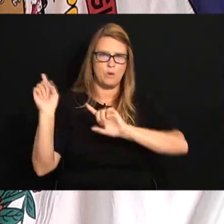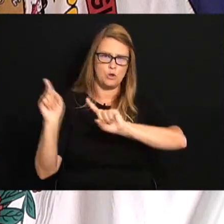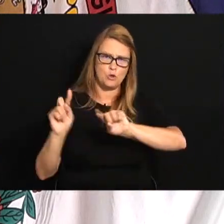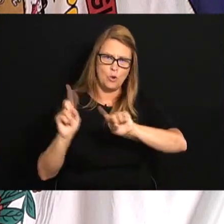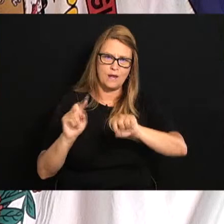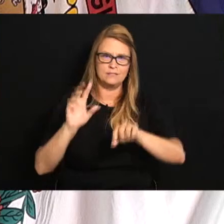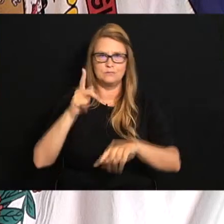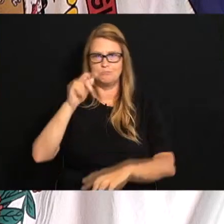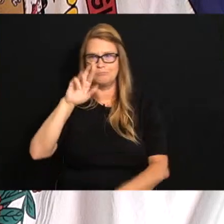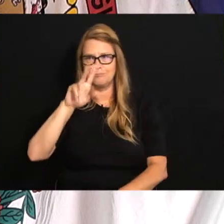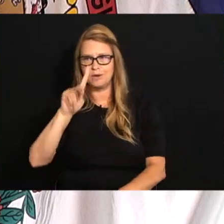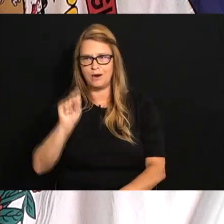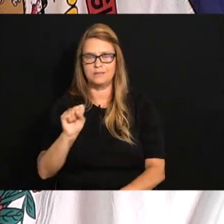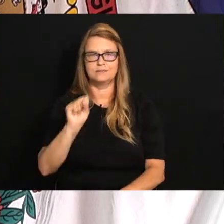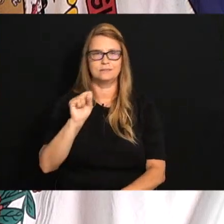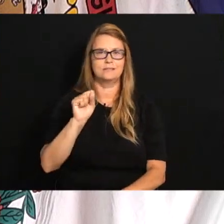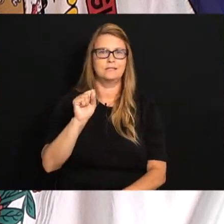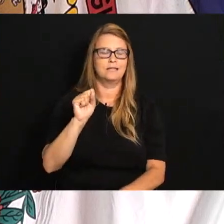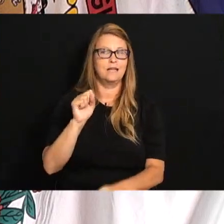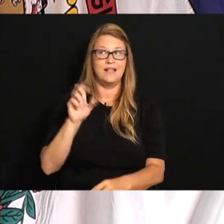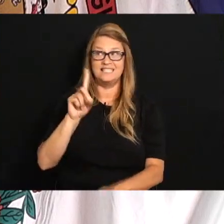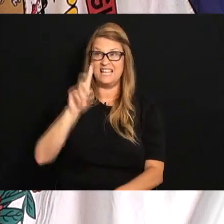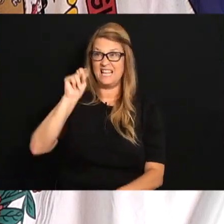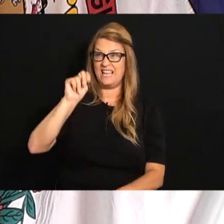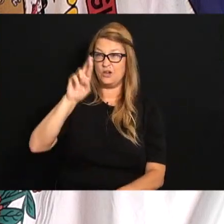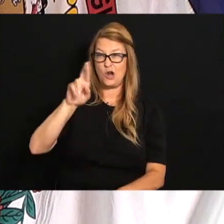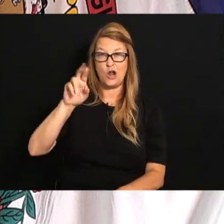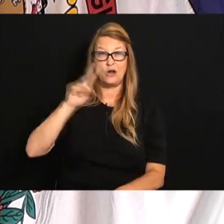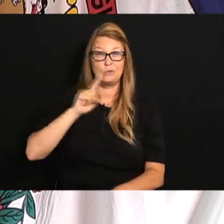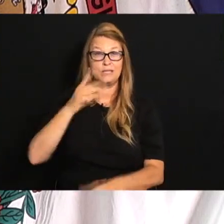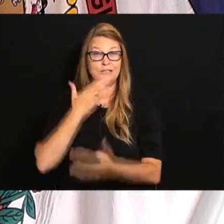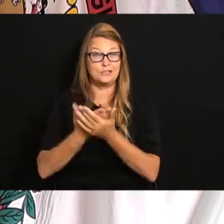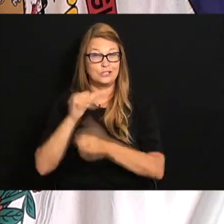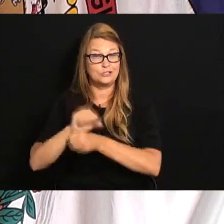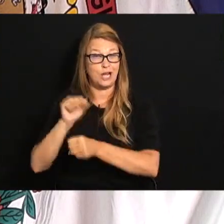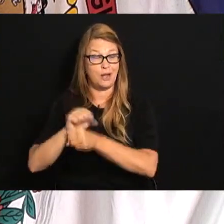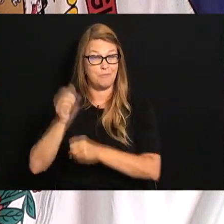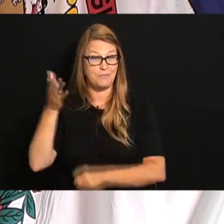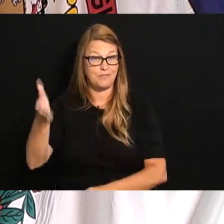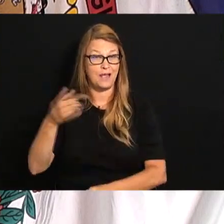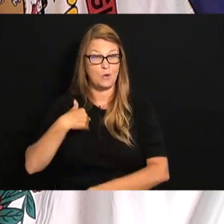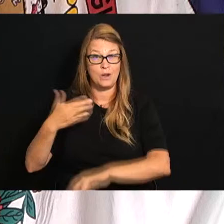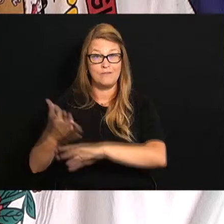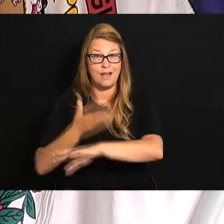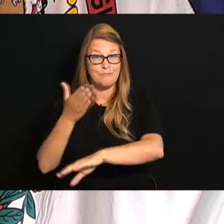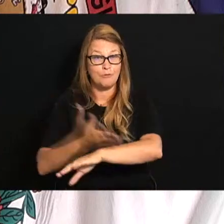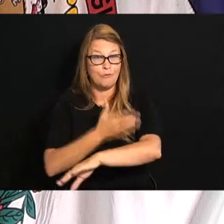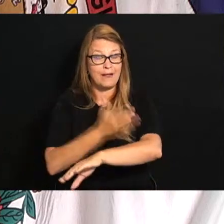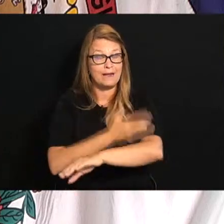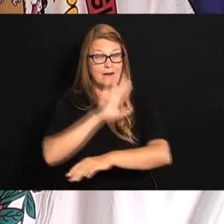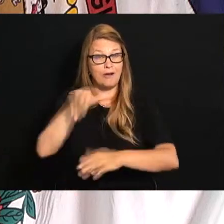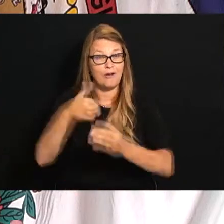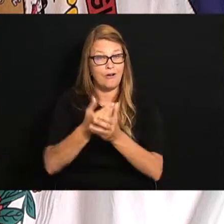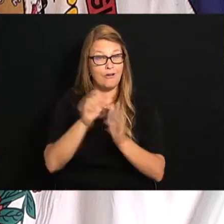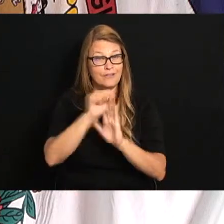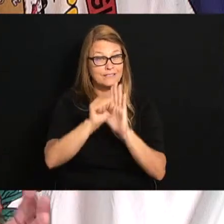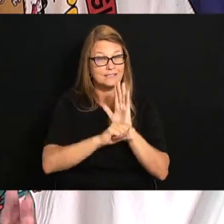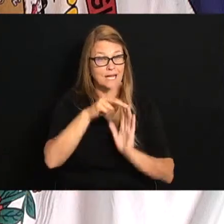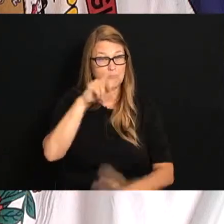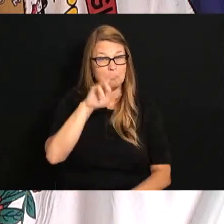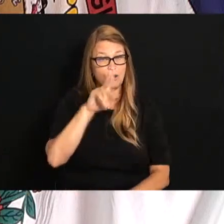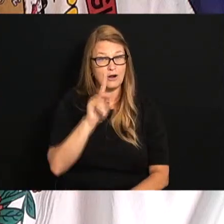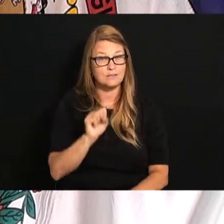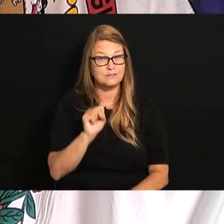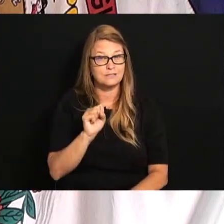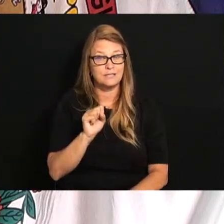all the great work the DNR did. Look at the money that we put in upgrading our parks and everything. And look at the folks that are